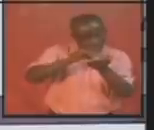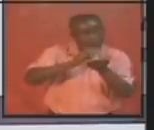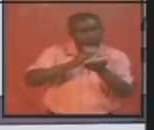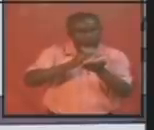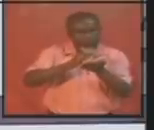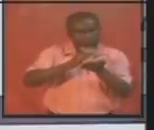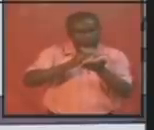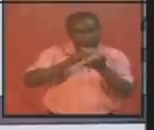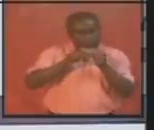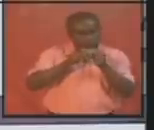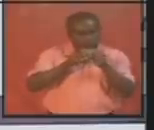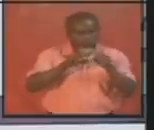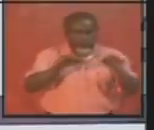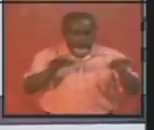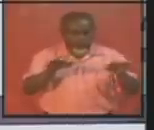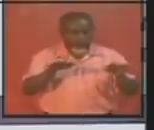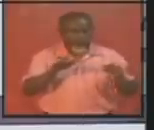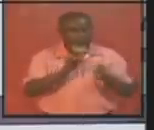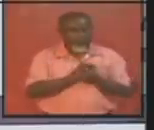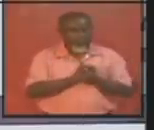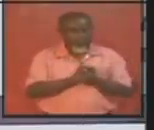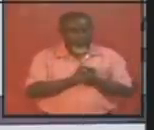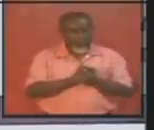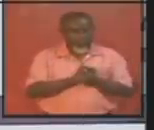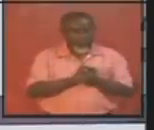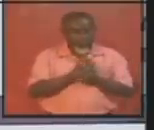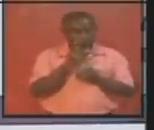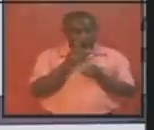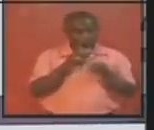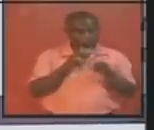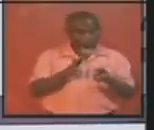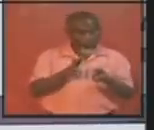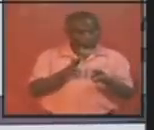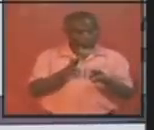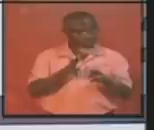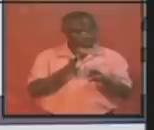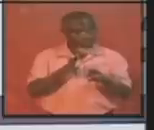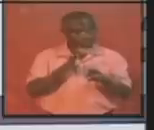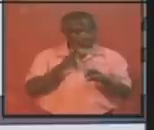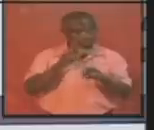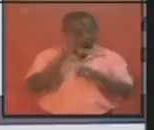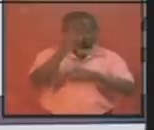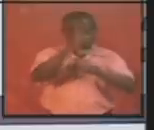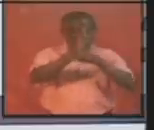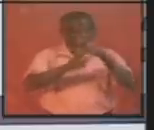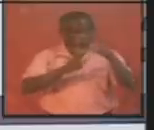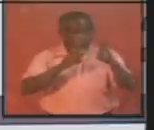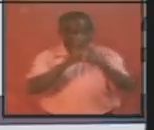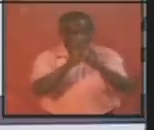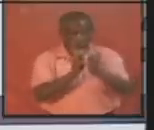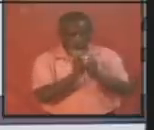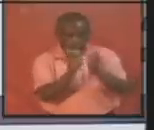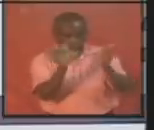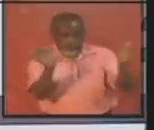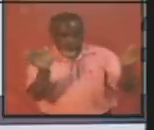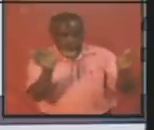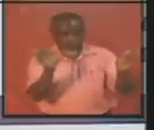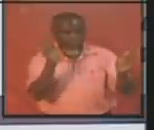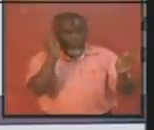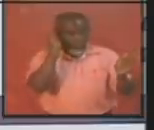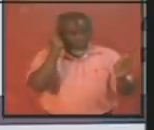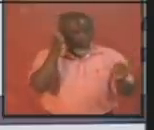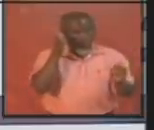immunity. Now, one way or the other, the global population achieves herd immunity when there